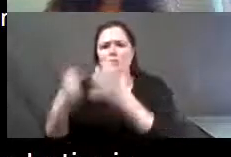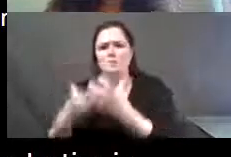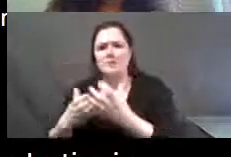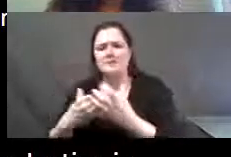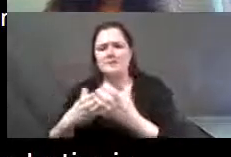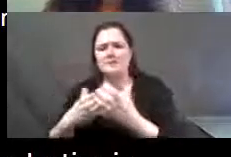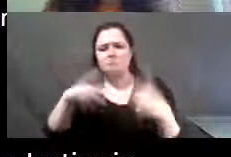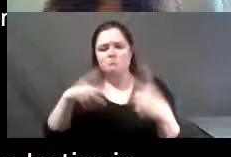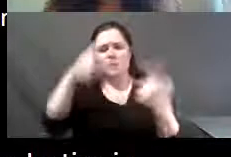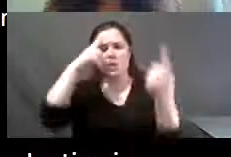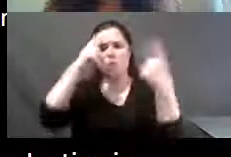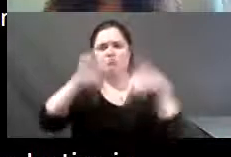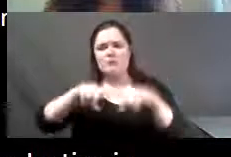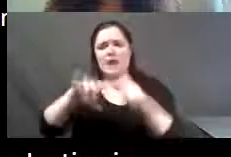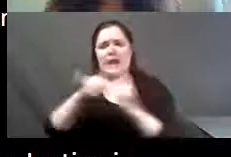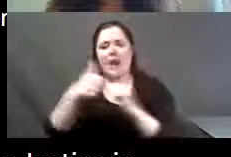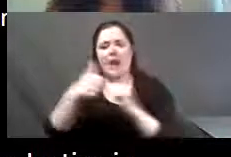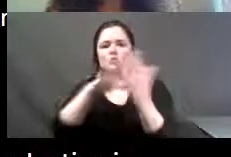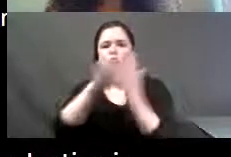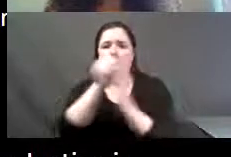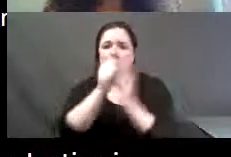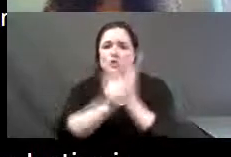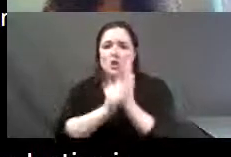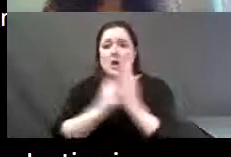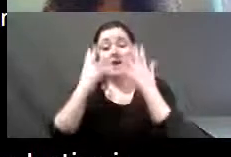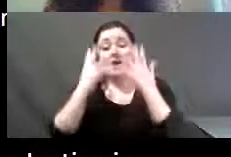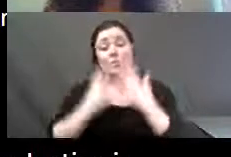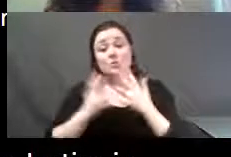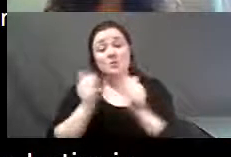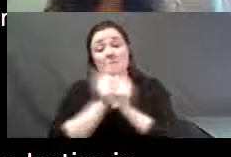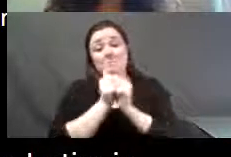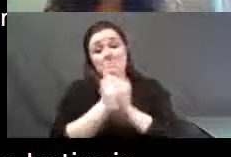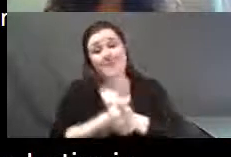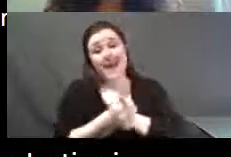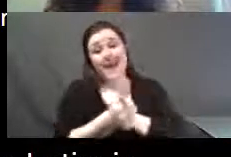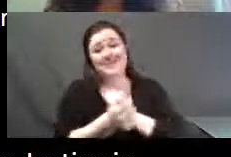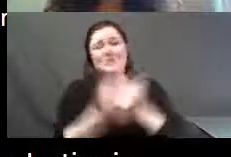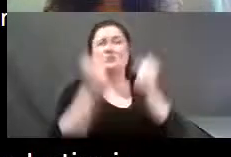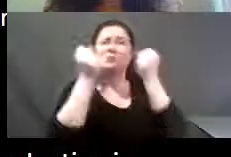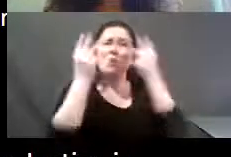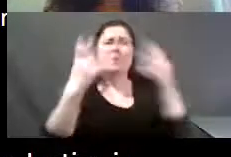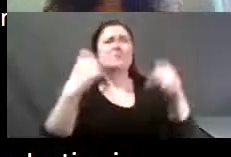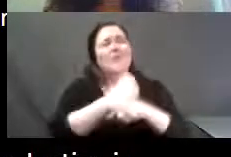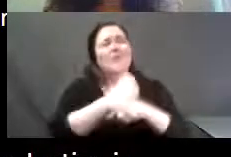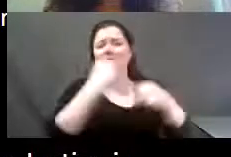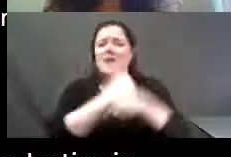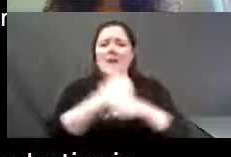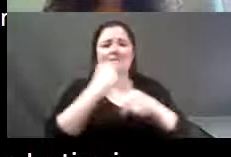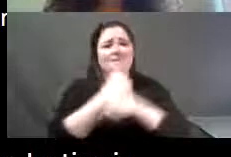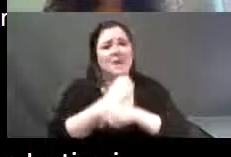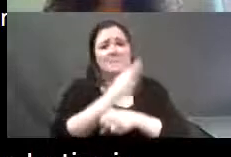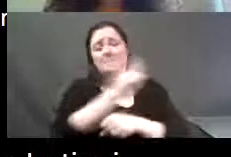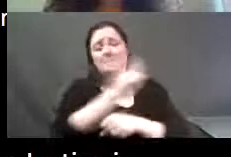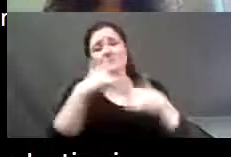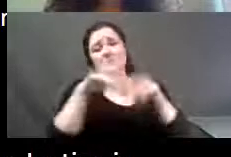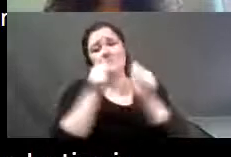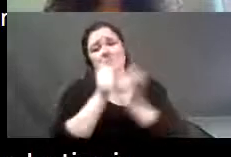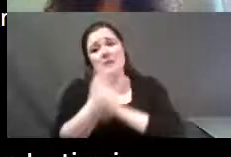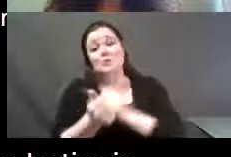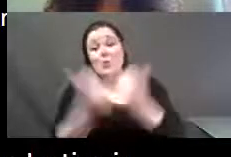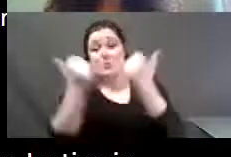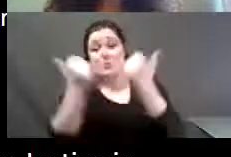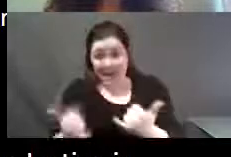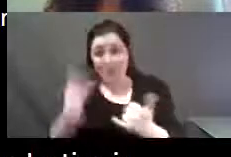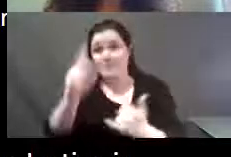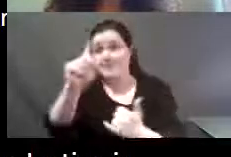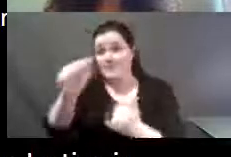agenda. Unfortunately, that did pass despite so much fighting. So now a lot of disability community